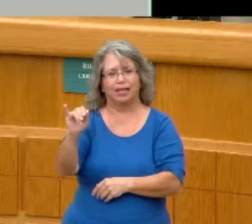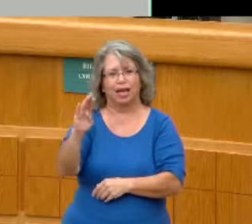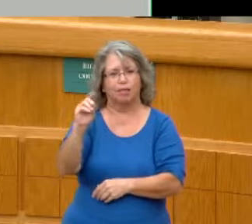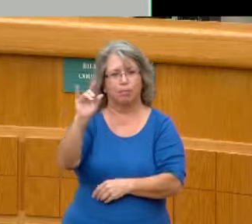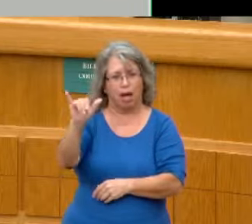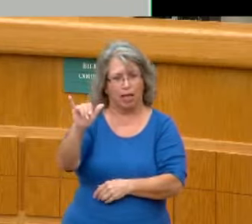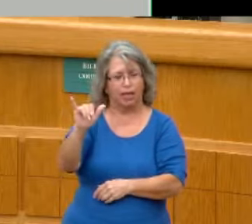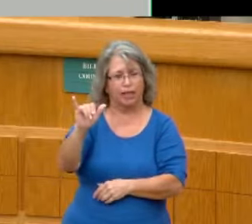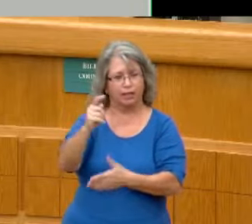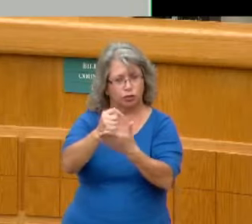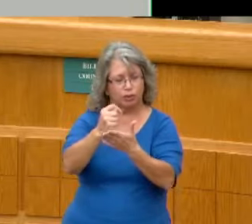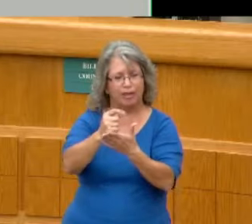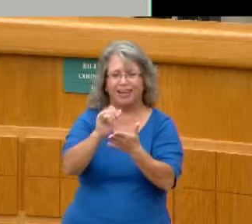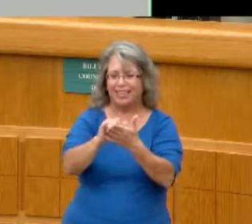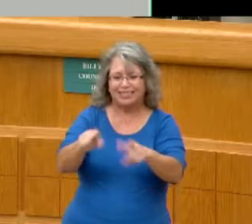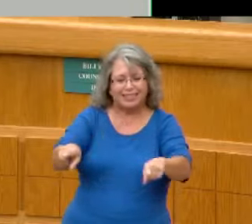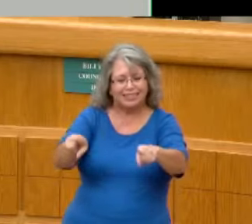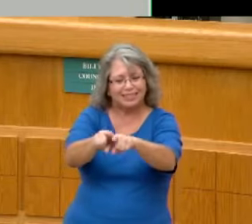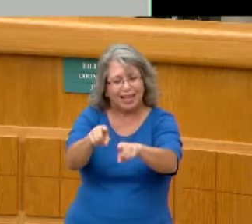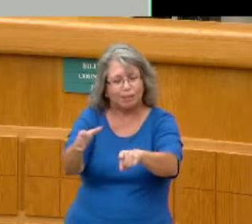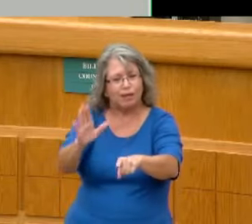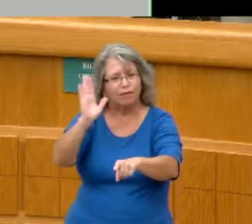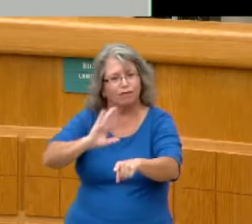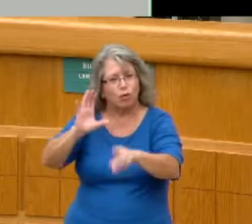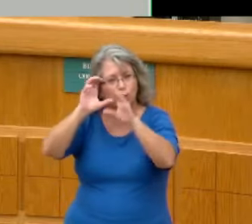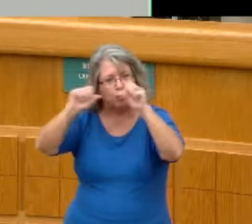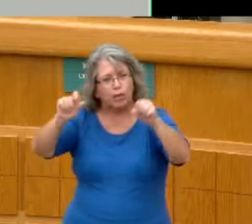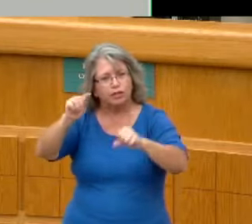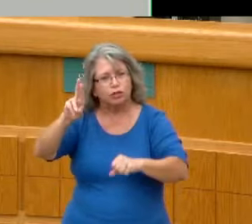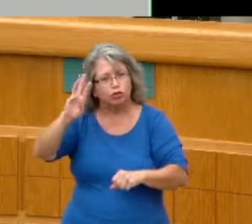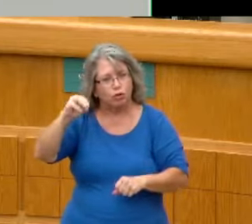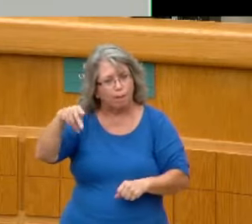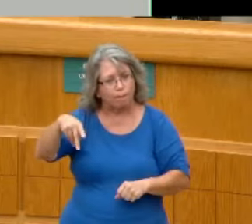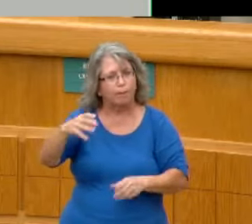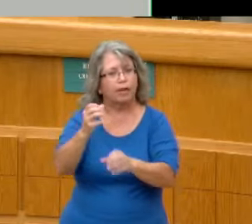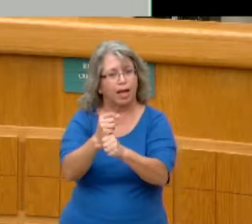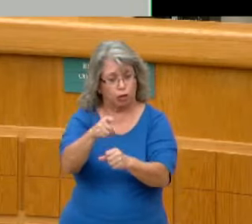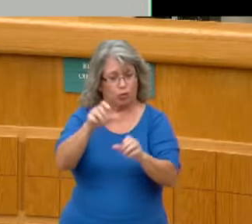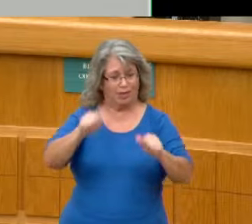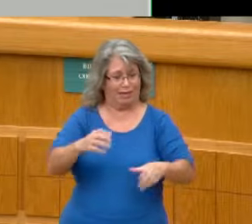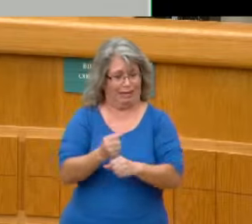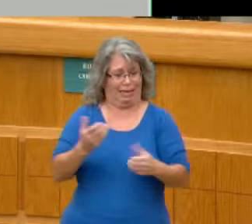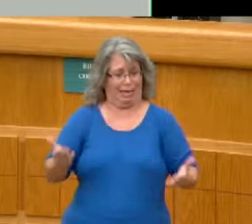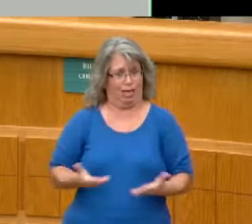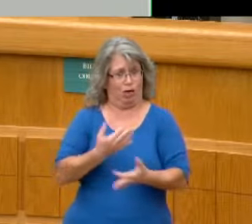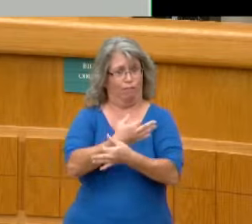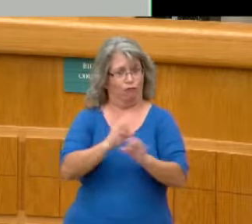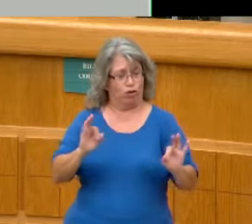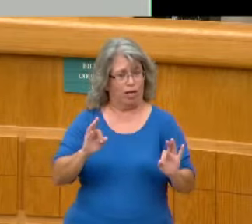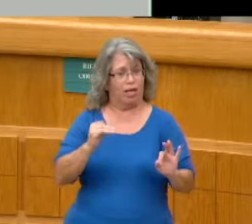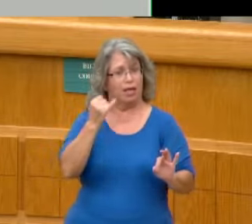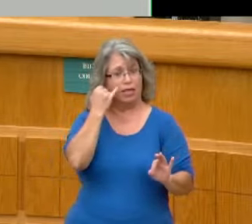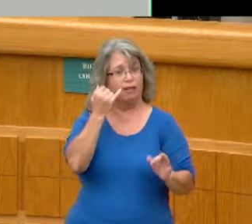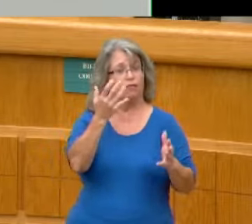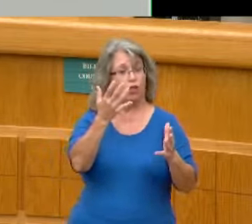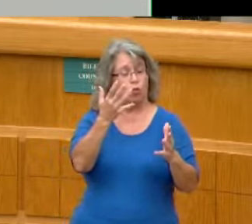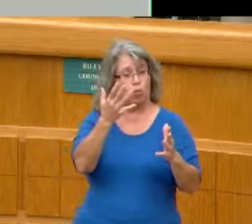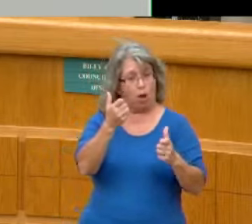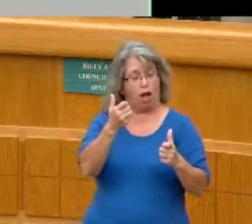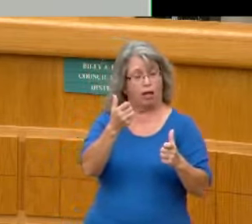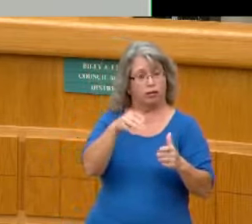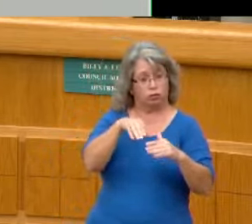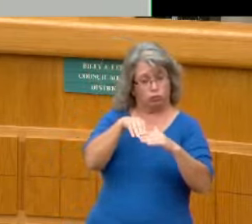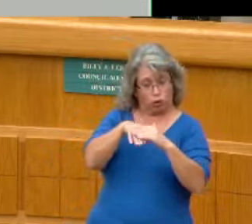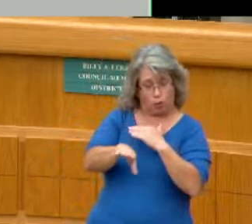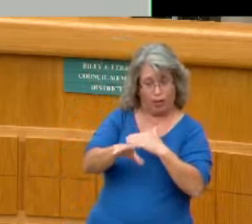former President Donald Trump got, and you can get it here in the Coastal Bend for free. If you want to try to walk in, all you have to do is call the public